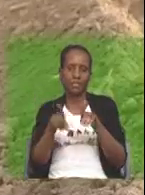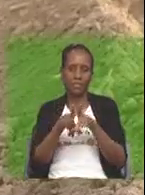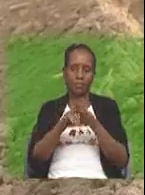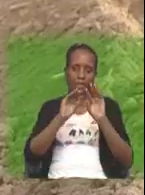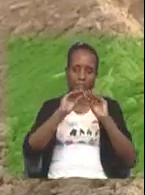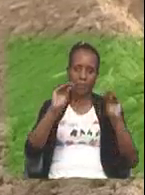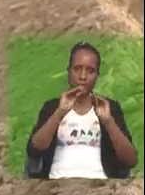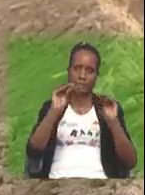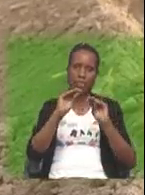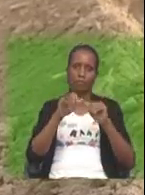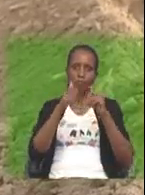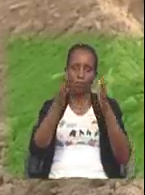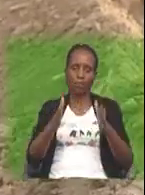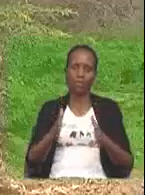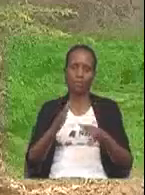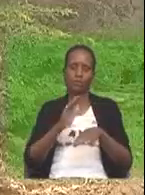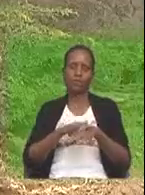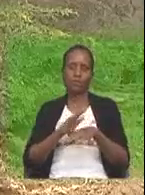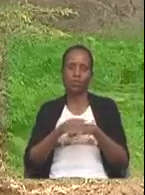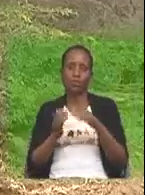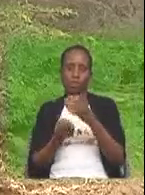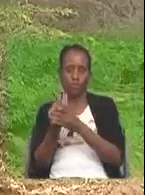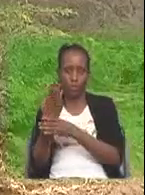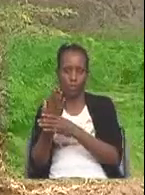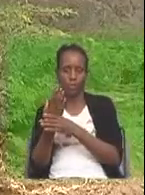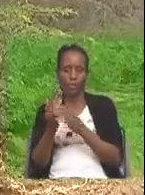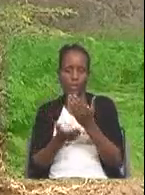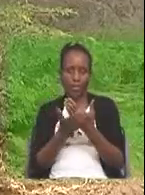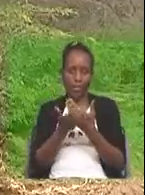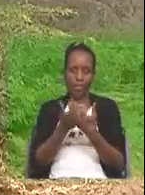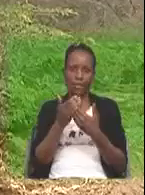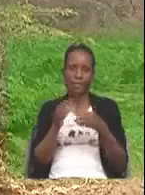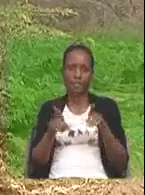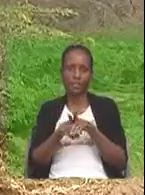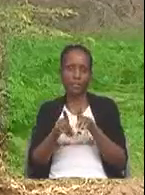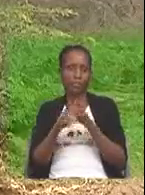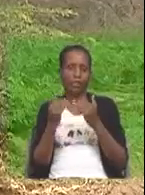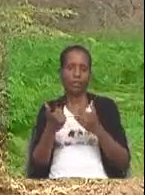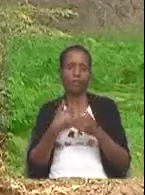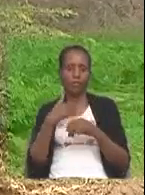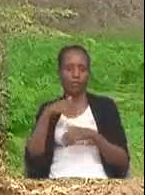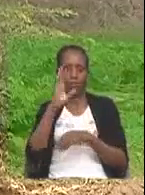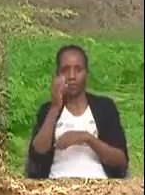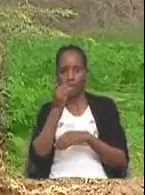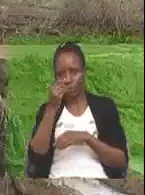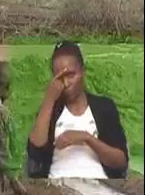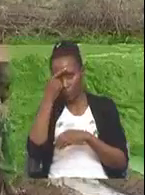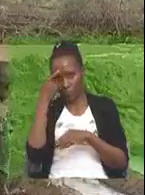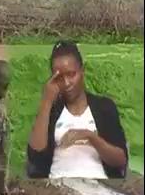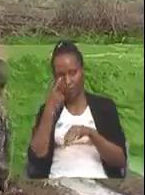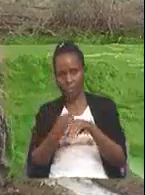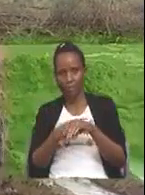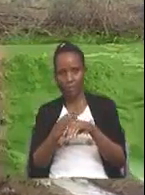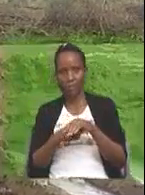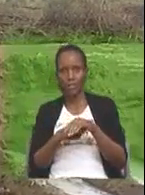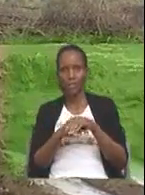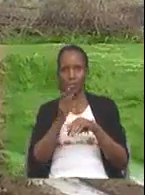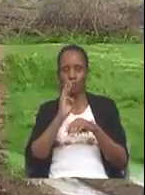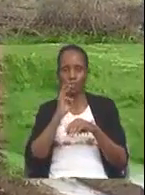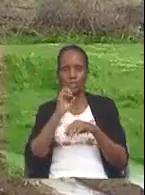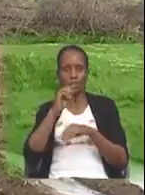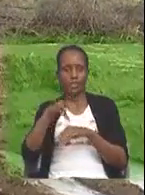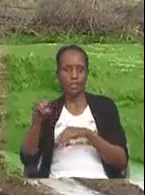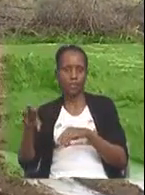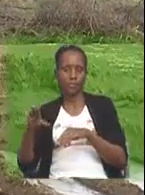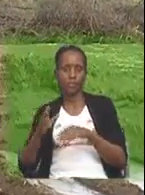Sensitization of farmers on crop husbandry practices has high impact on increase of crop yields due to timely irrigation with